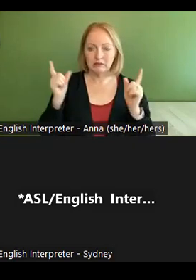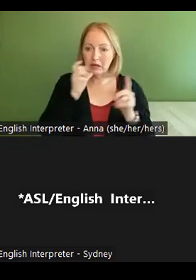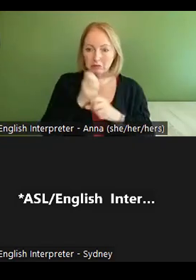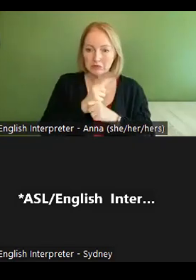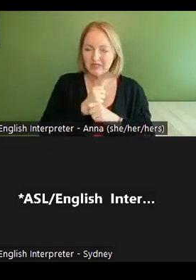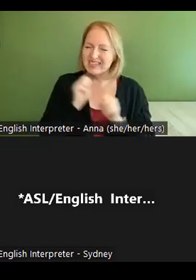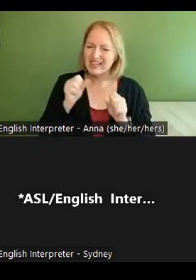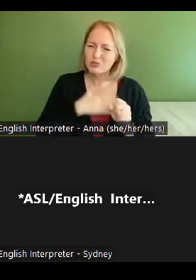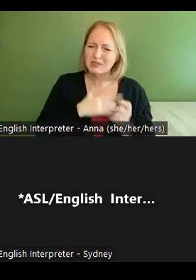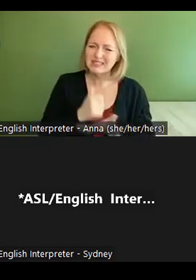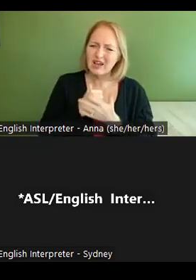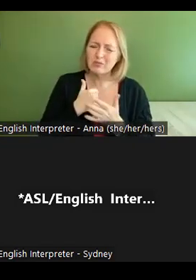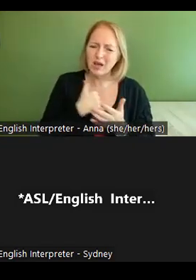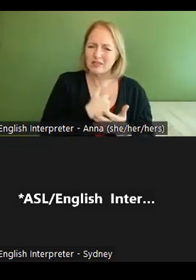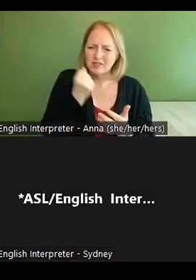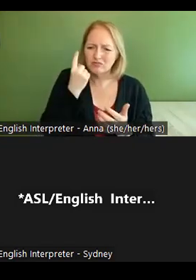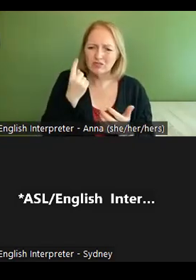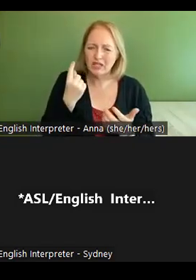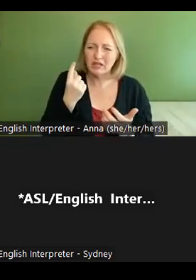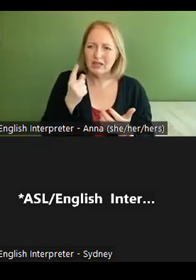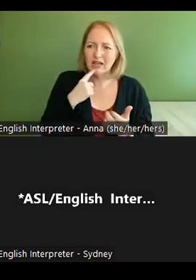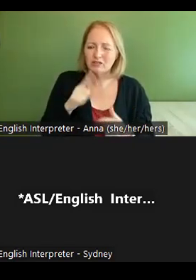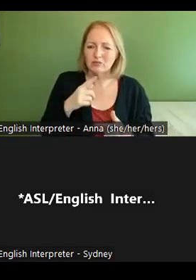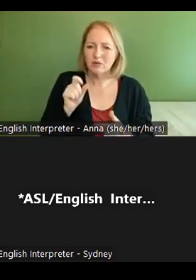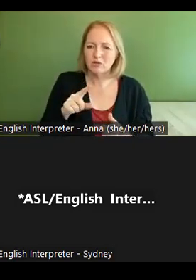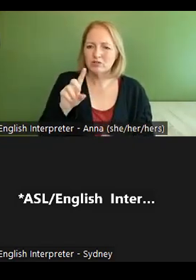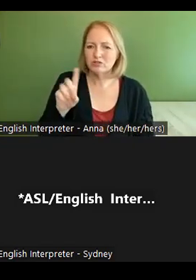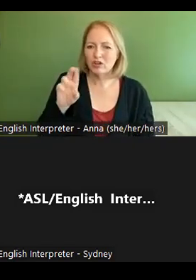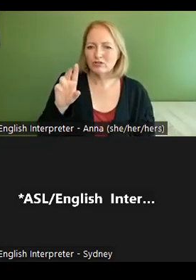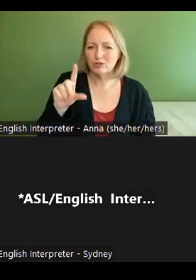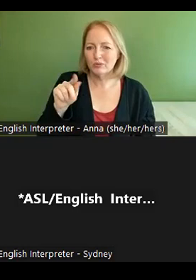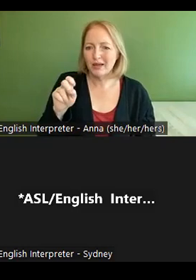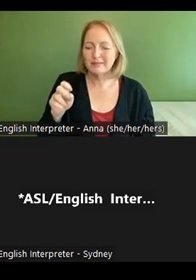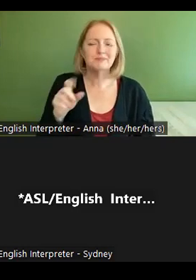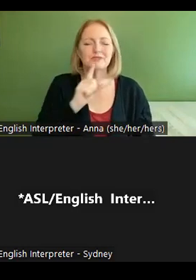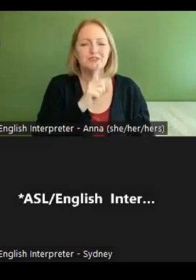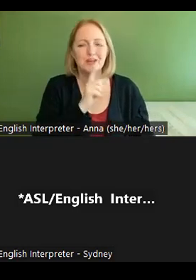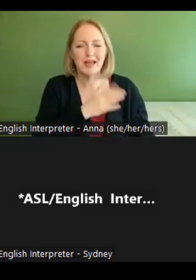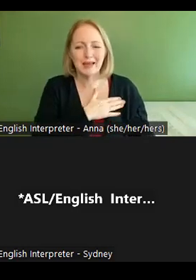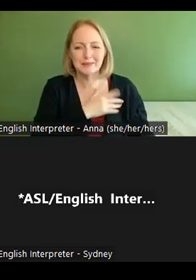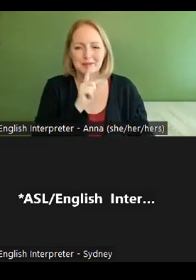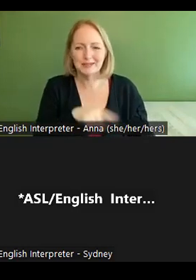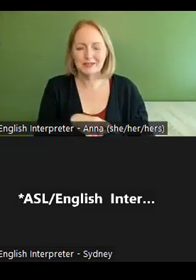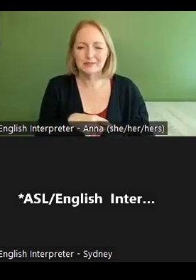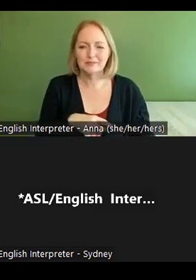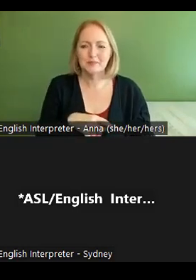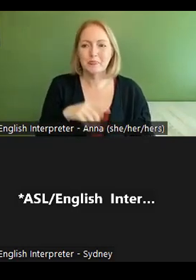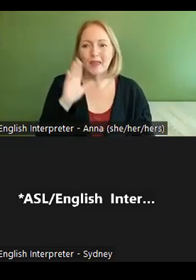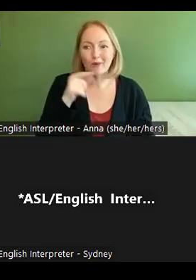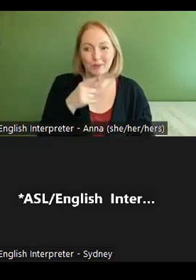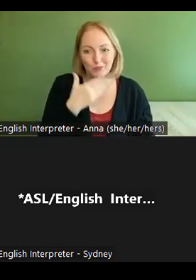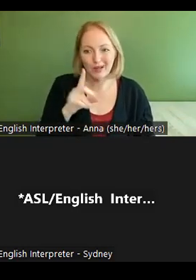Can you please help providers and answer that for us, Dr. Lupe, and someone? Yeah, I'm happy to do that. And hi, Deborah, I hope you're